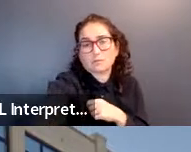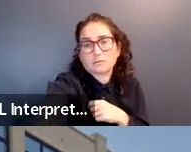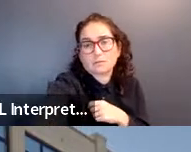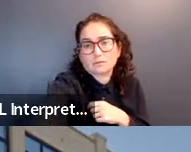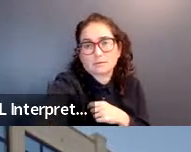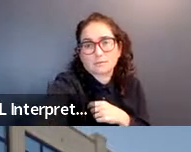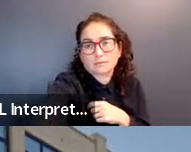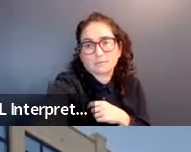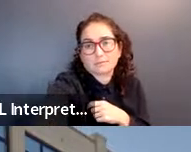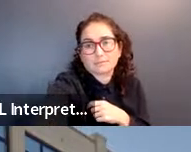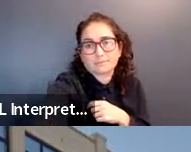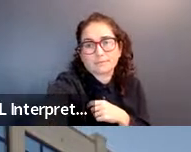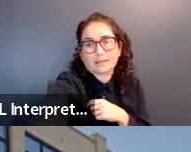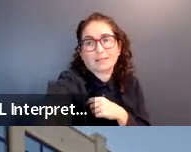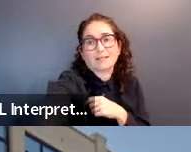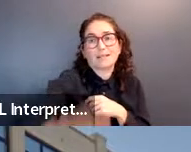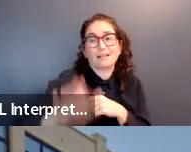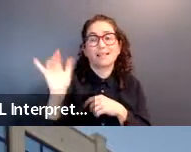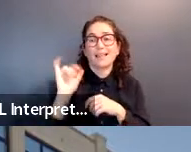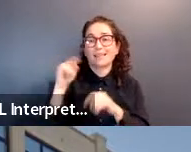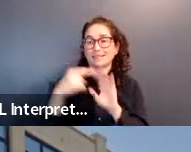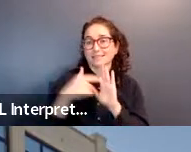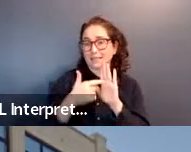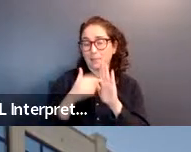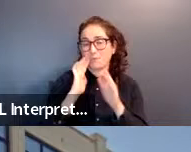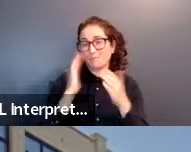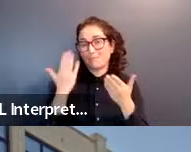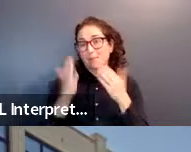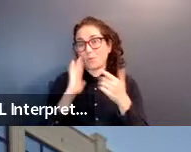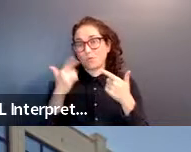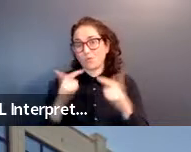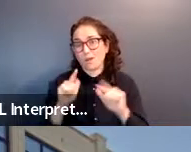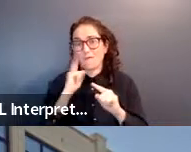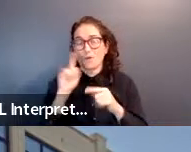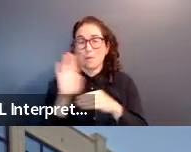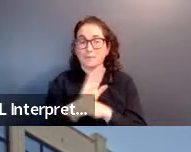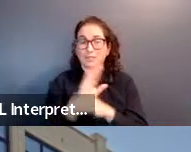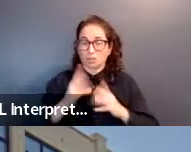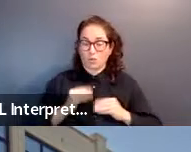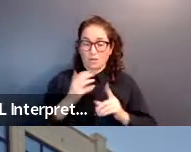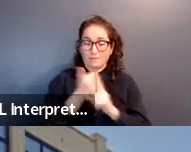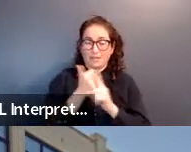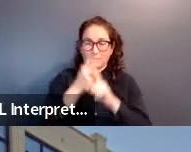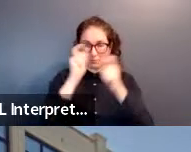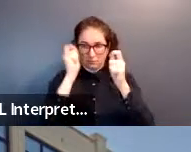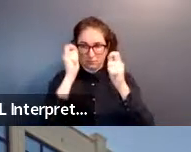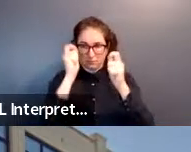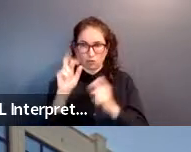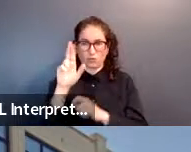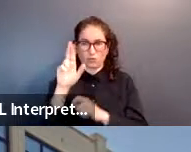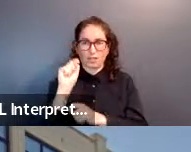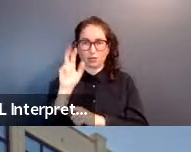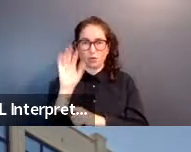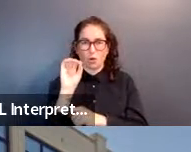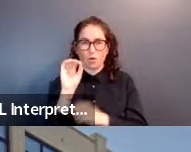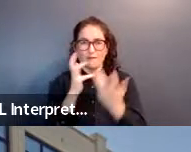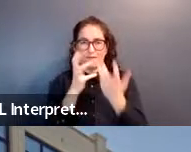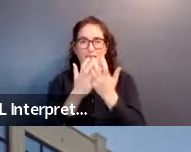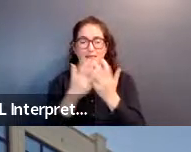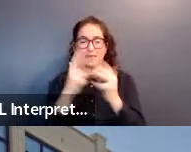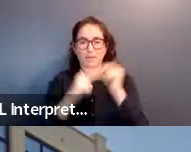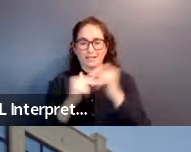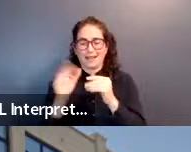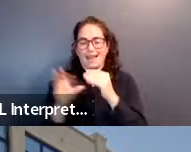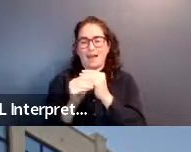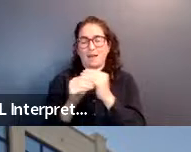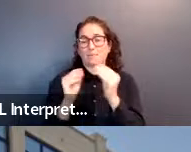example, it may require the business owner to physically retrofit the building that they have and add additional loading docks.